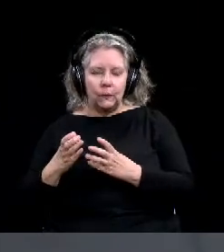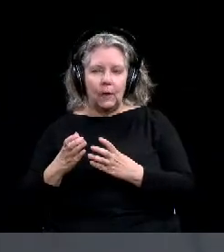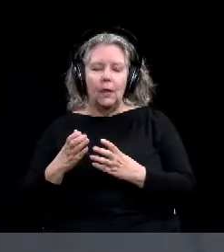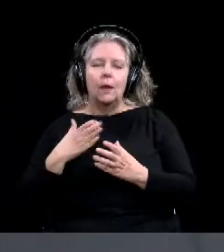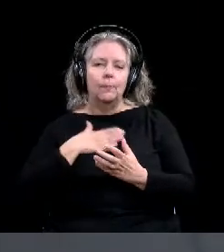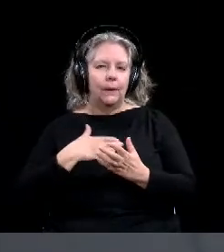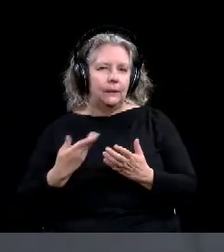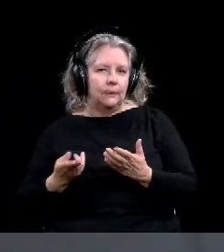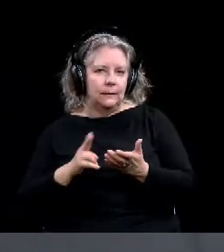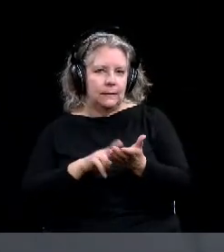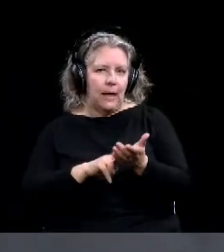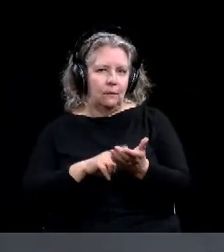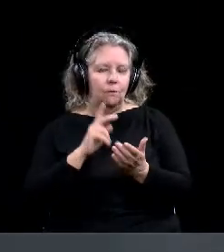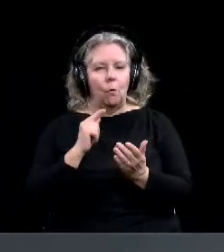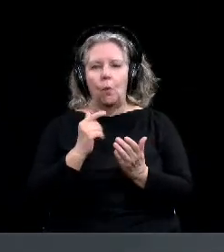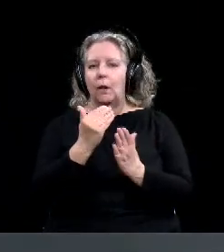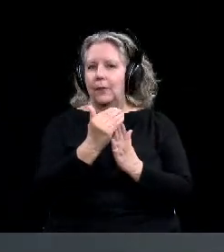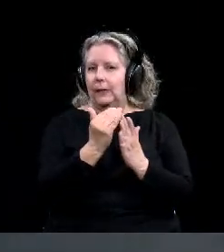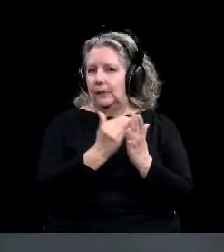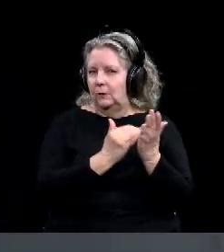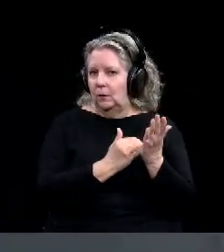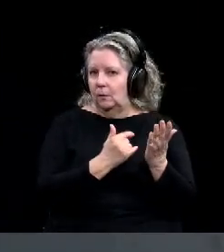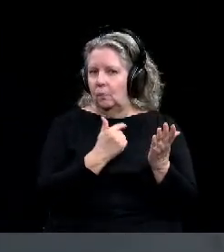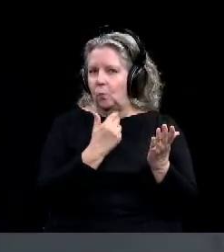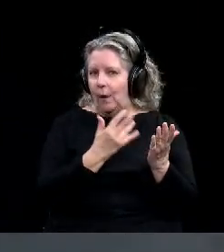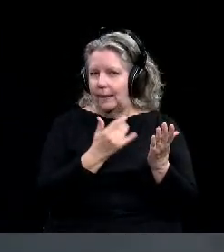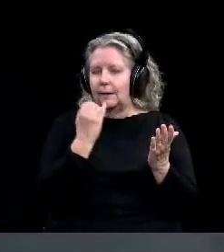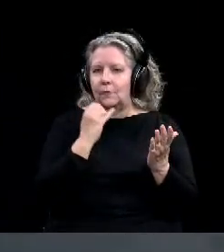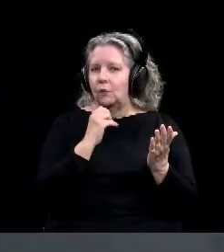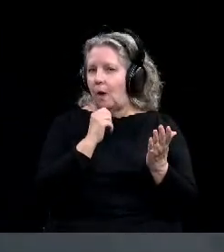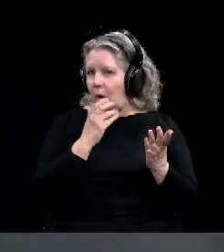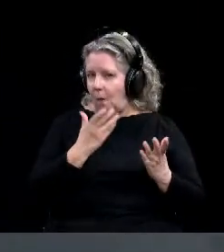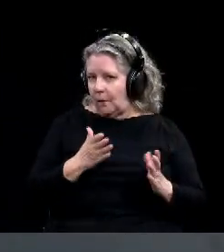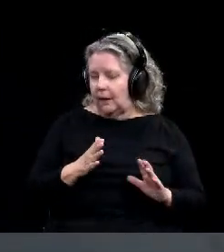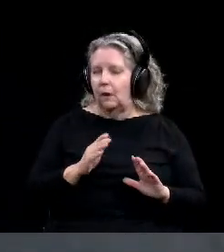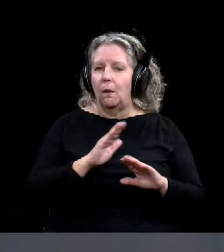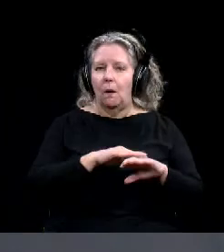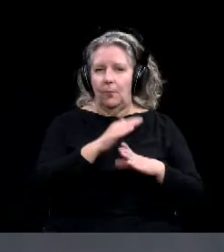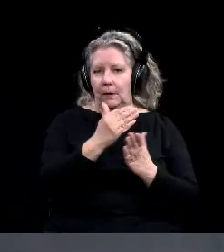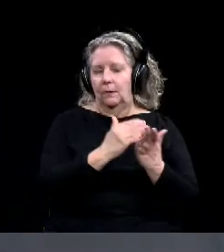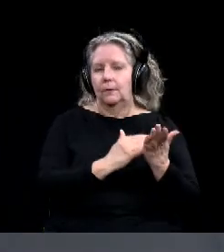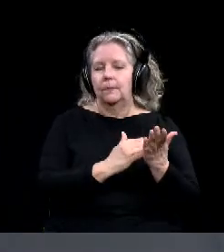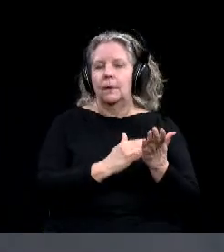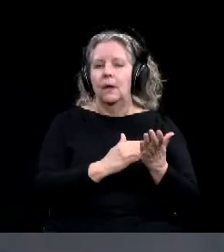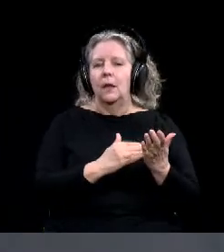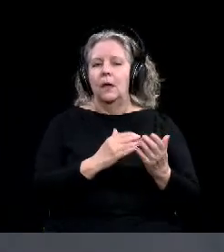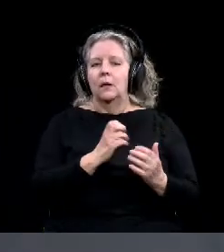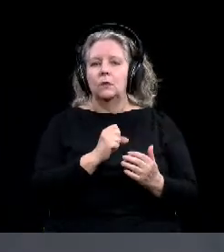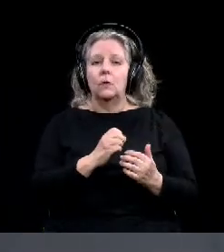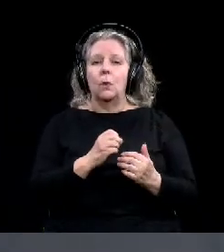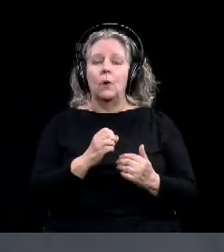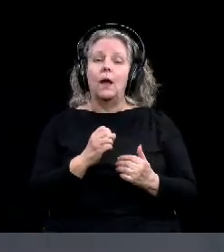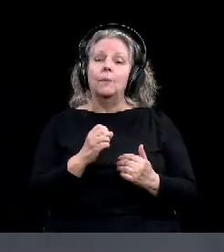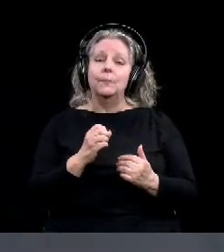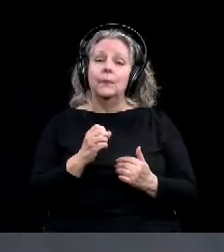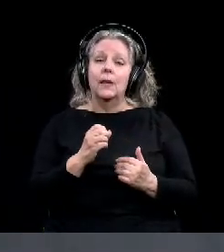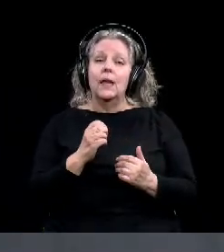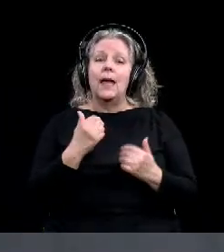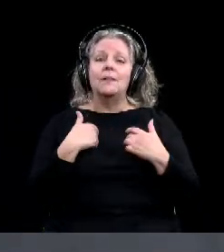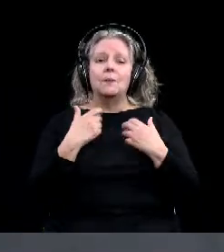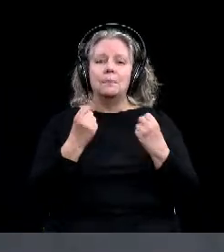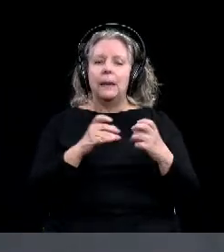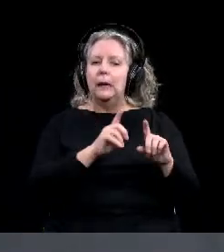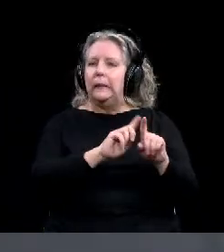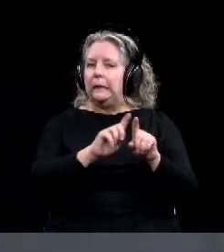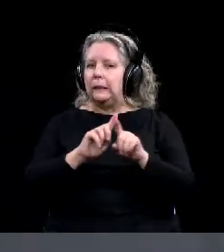district is not the only provider, as Mayor Meek has just mentioned. There are many providers in McLennan County and throughout the state, so to continue